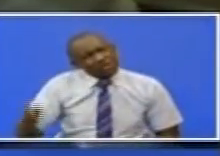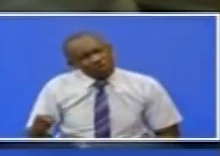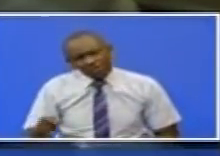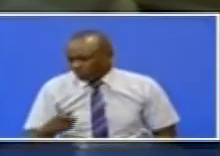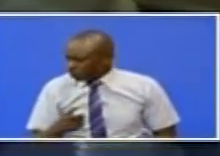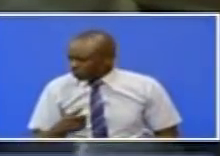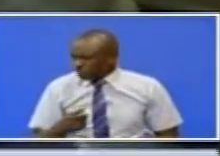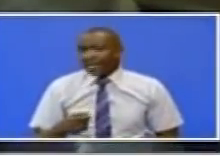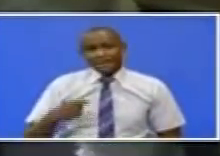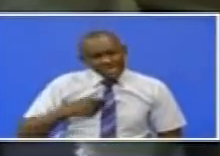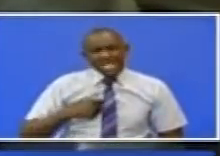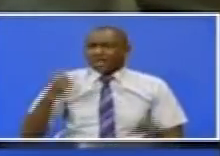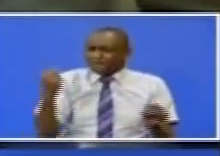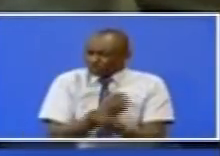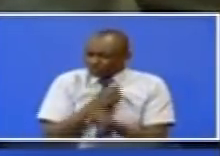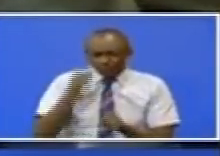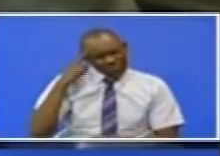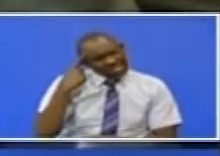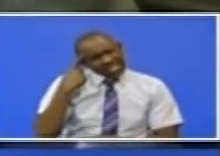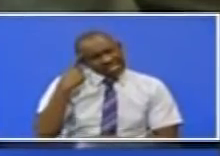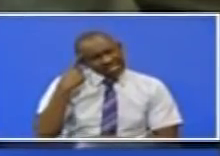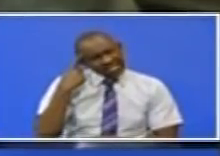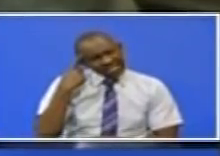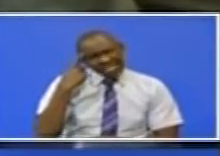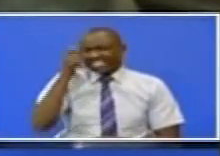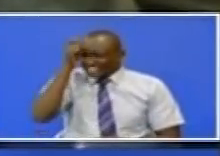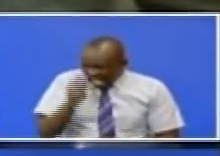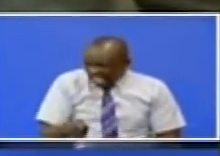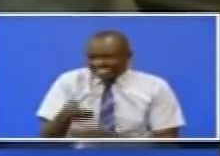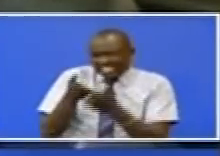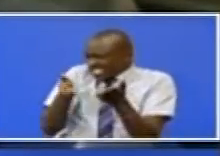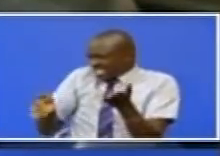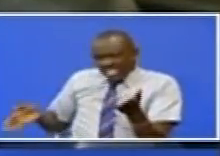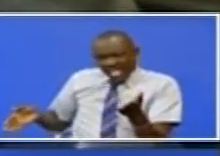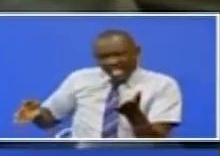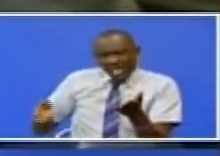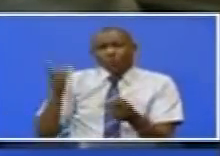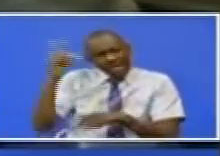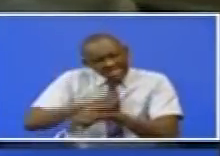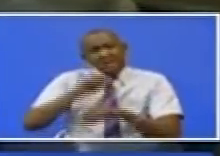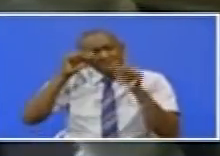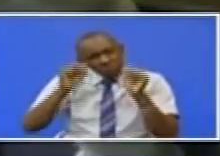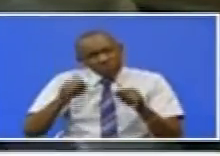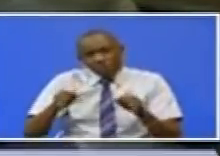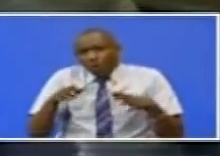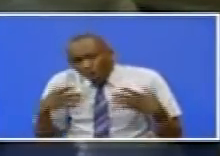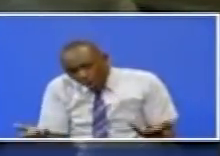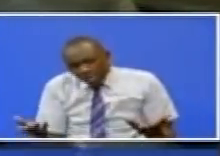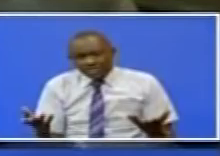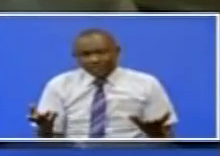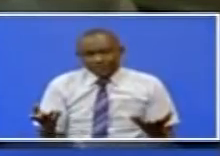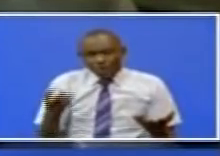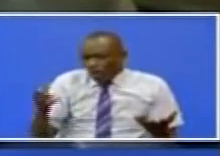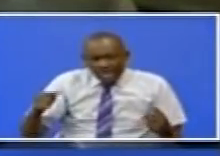Furthermore, I cannot envisage any judge remaining here for a single day, even if